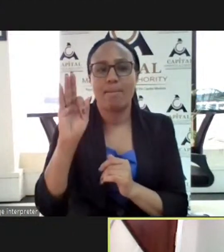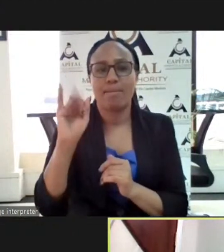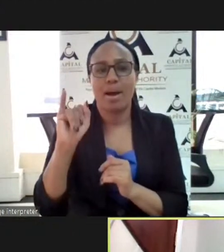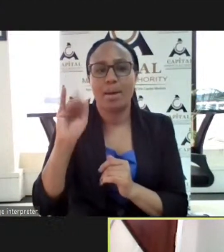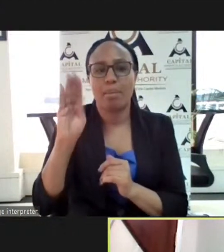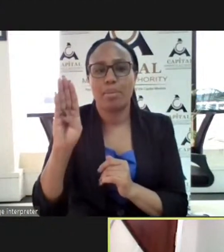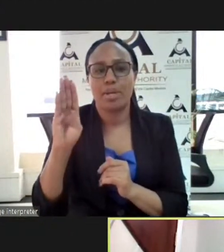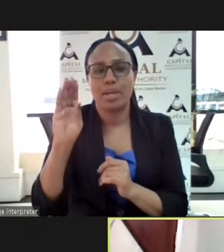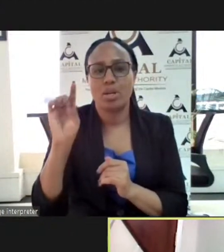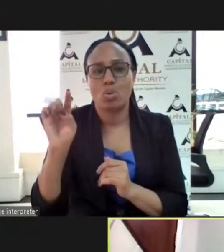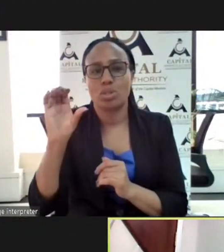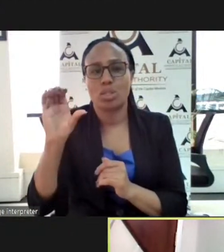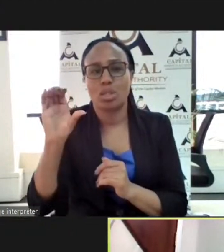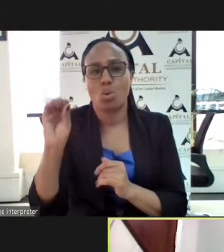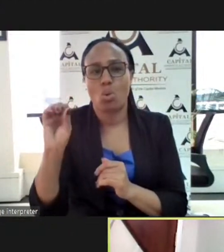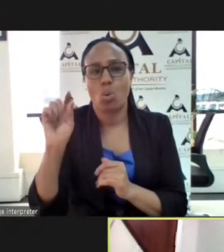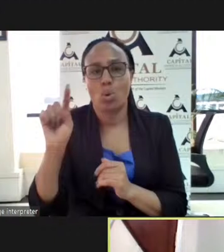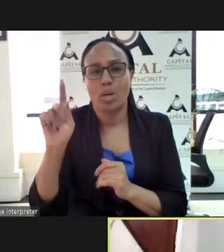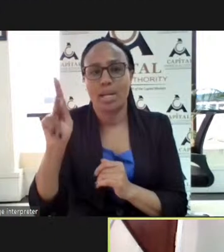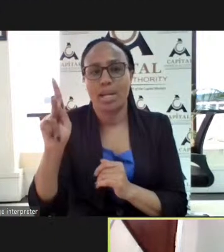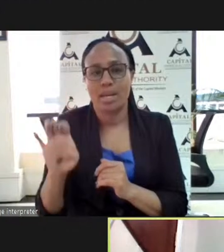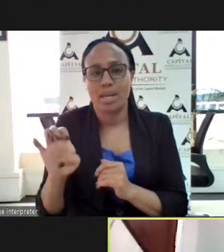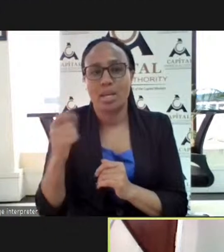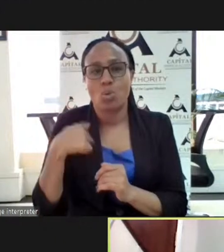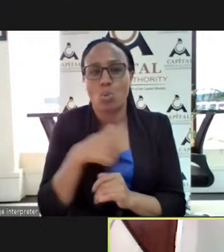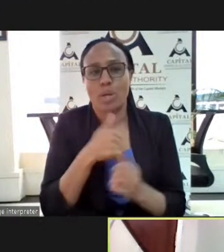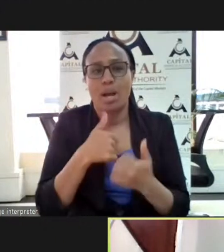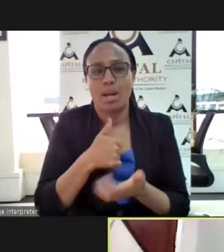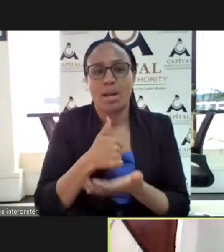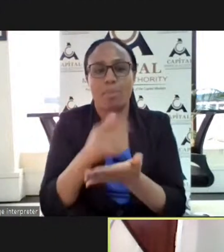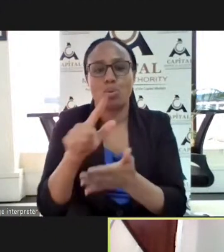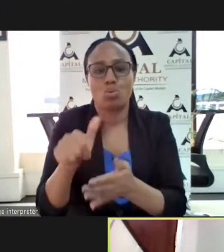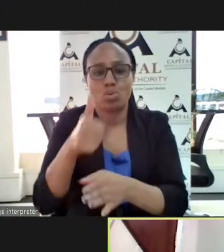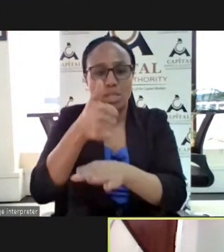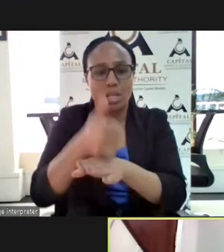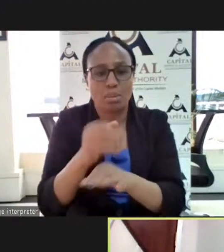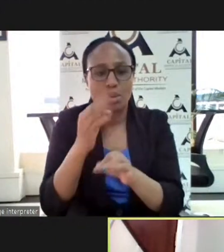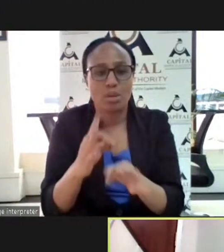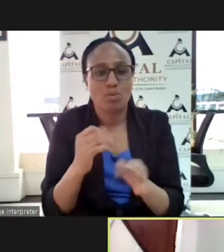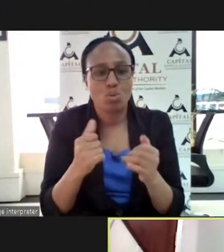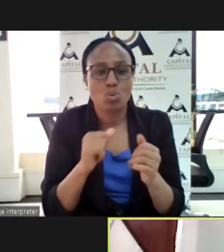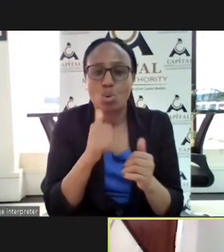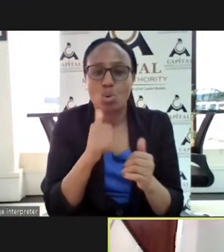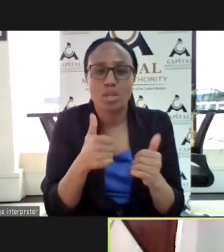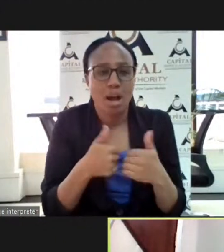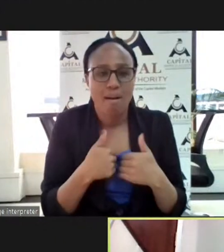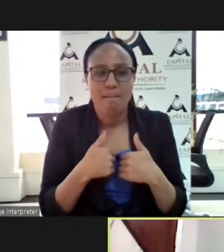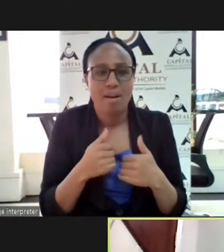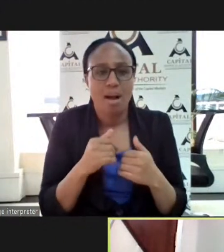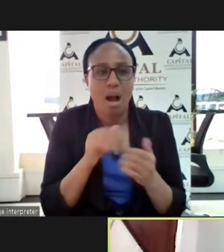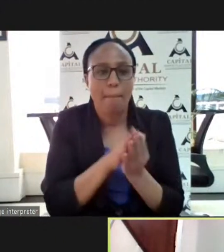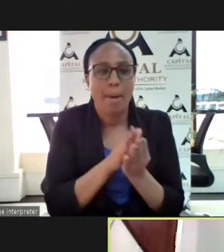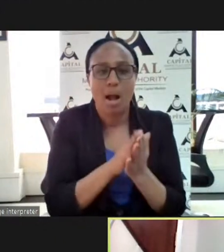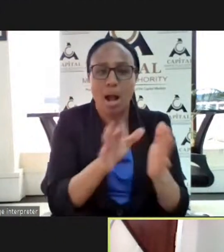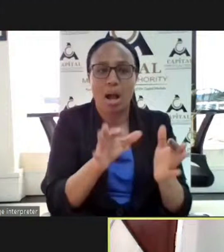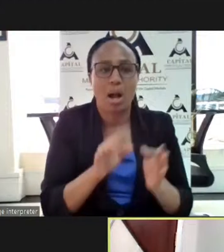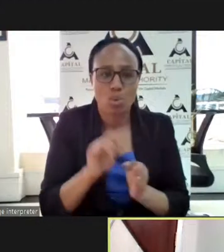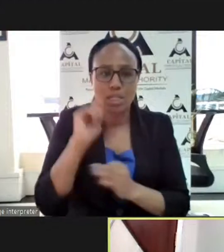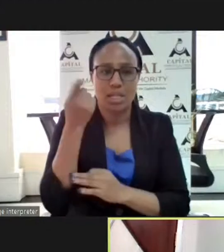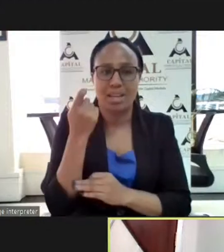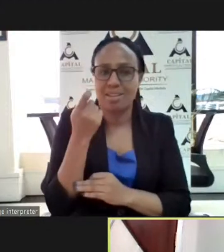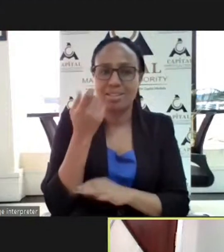info@fib.co.ke, and we can get you set up. Because what we realize, if you don't have a bank account in Kenya, then it's going to be difficult for you to